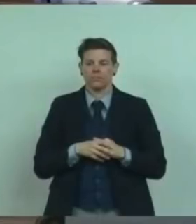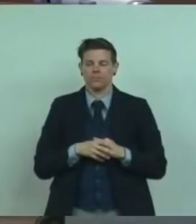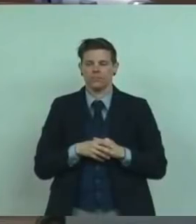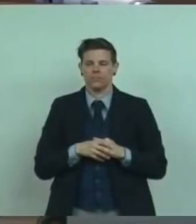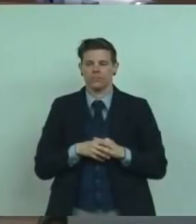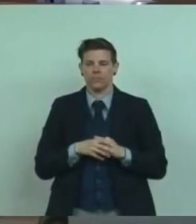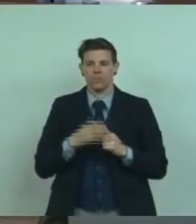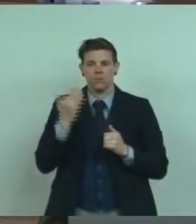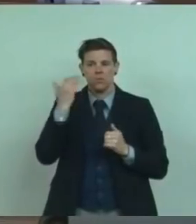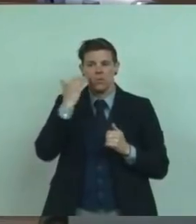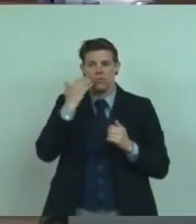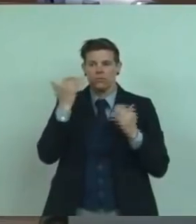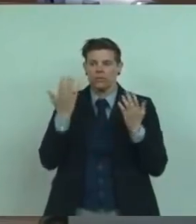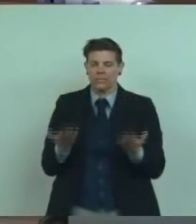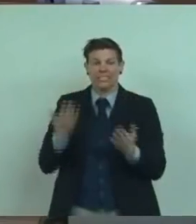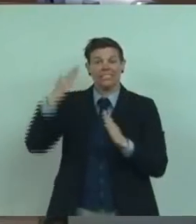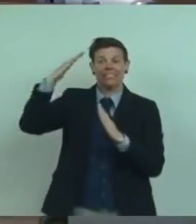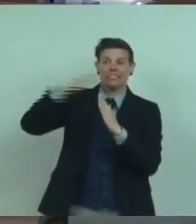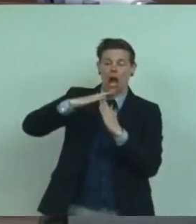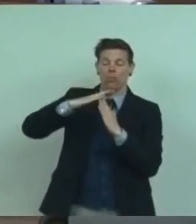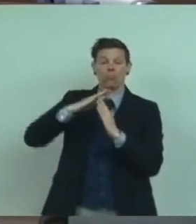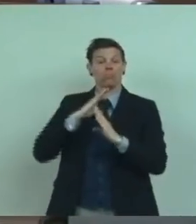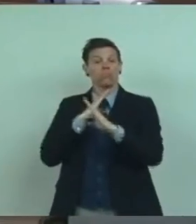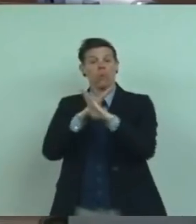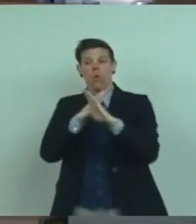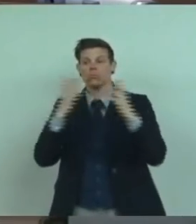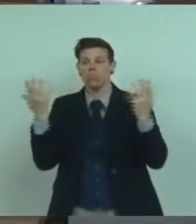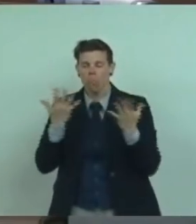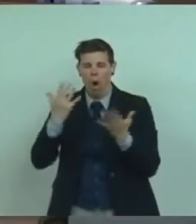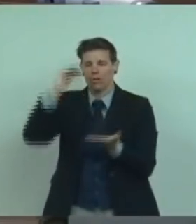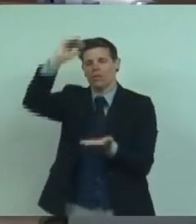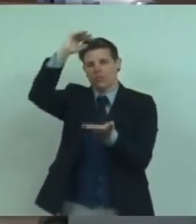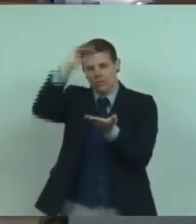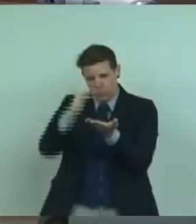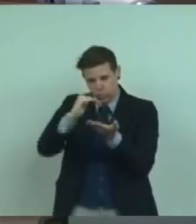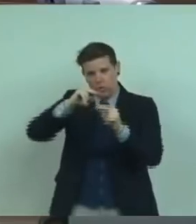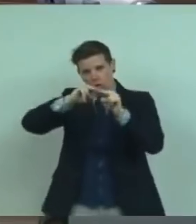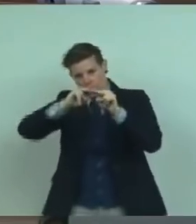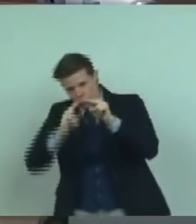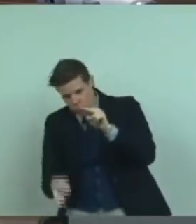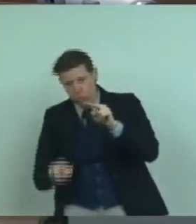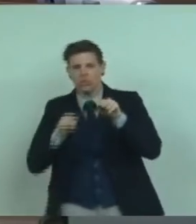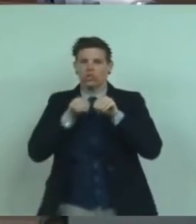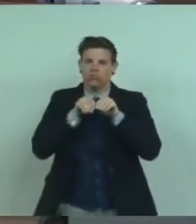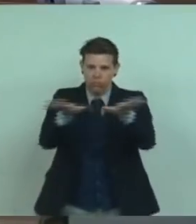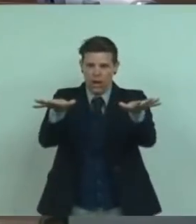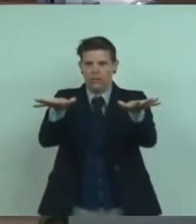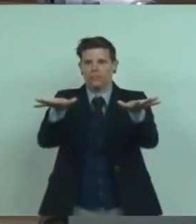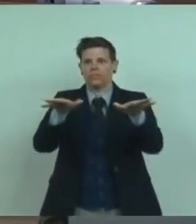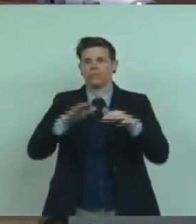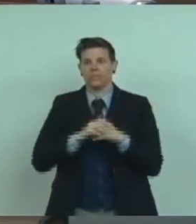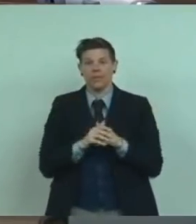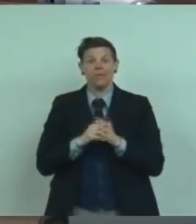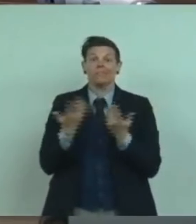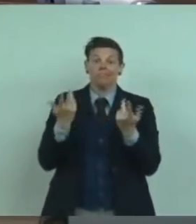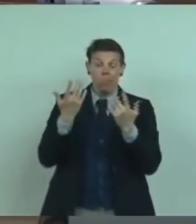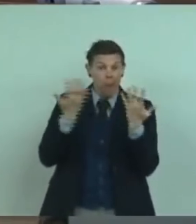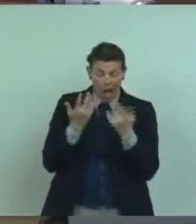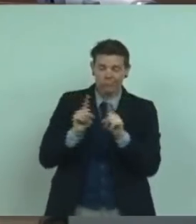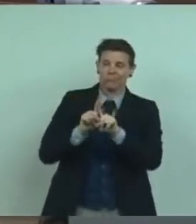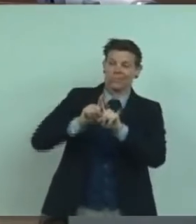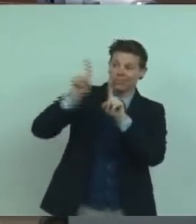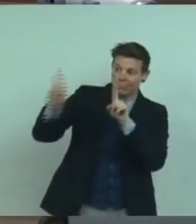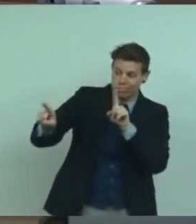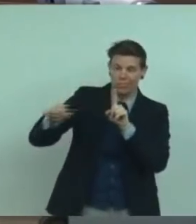spread of COVID is social distancing. And I showed a slide earlier in the week of one way of measuring social distancing.